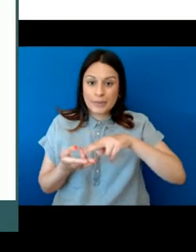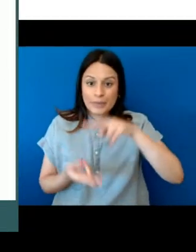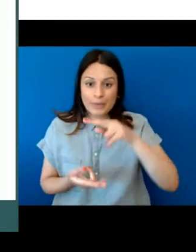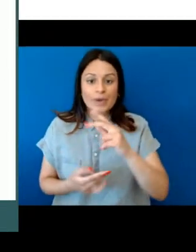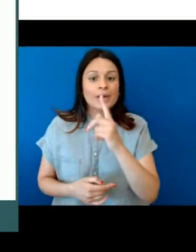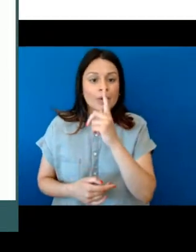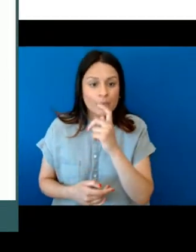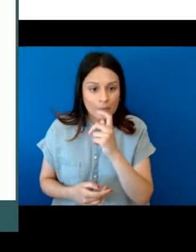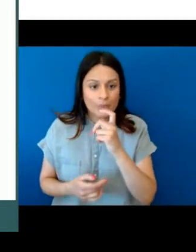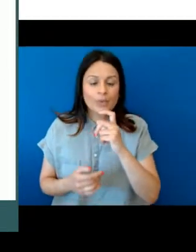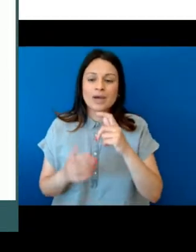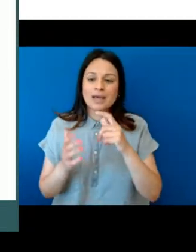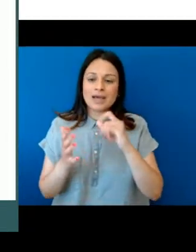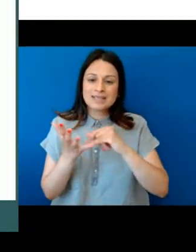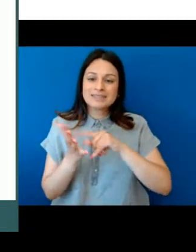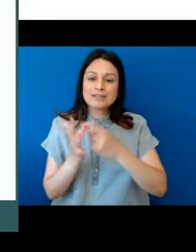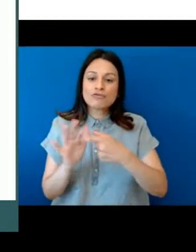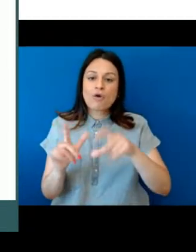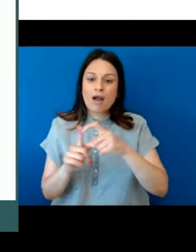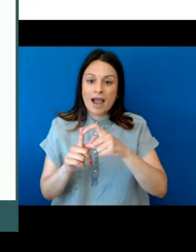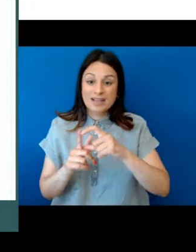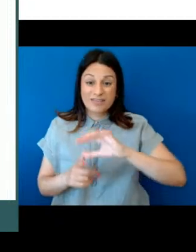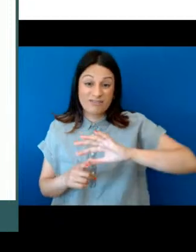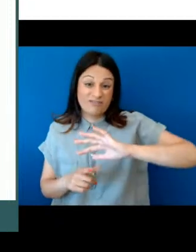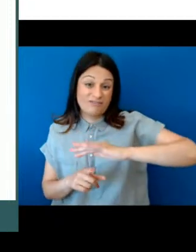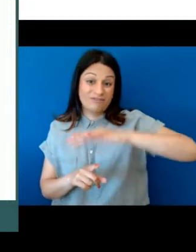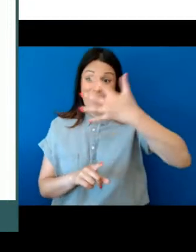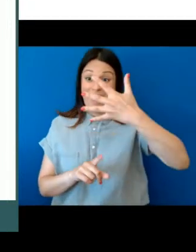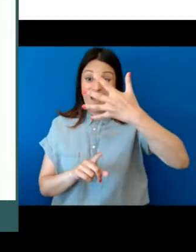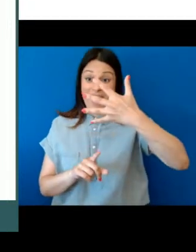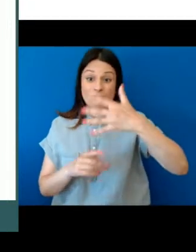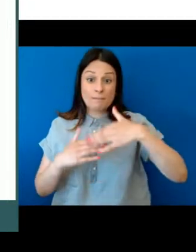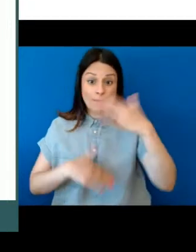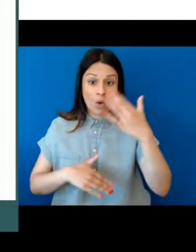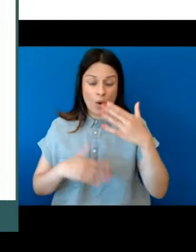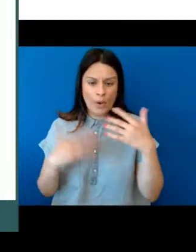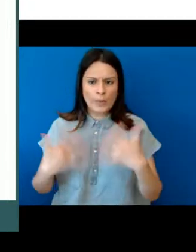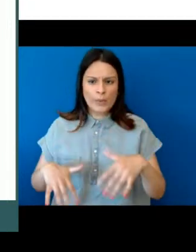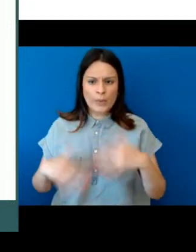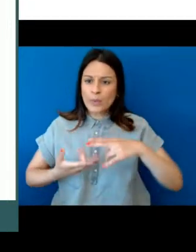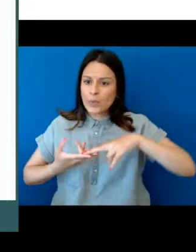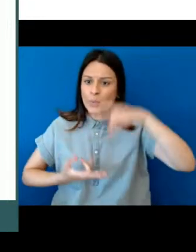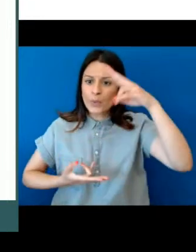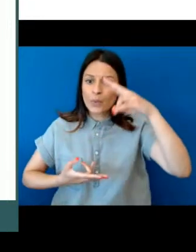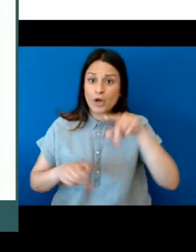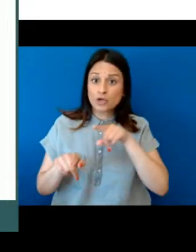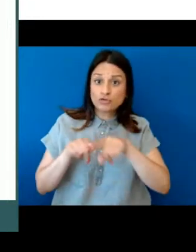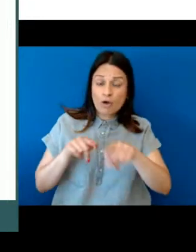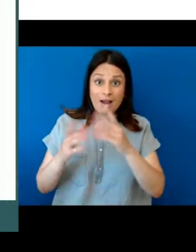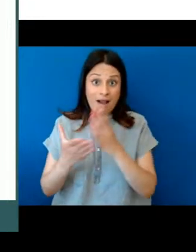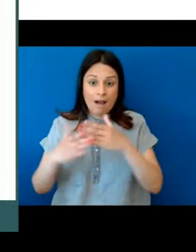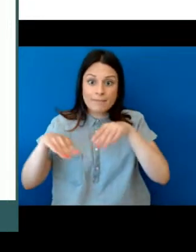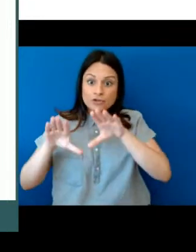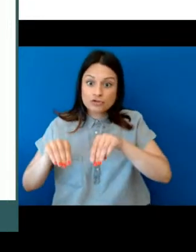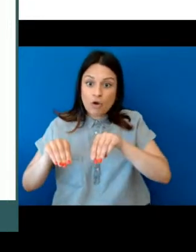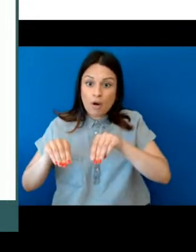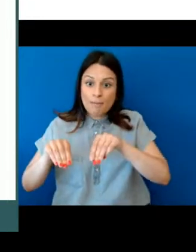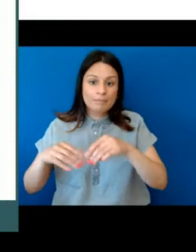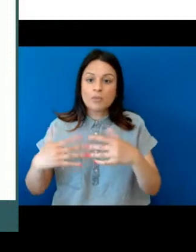corticosteroid 5-fold, a massive increase, to see if that could stop them going into an